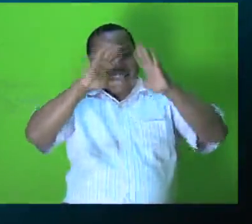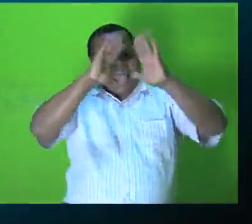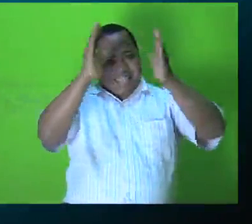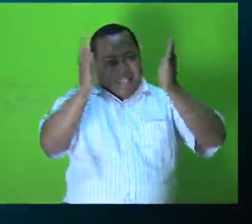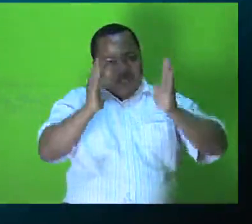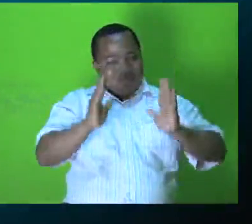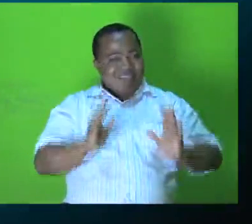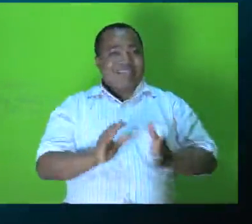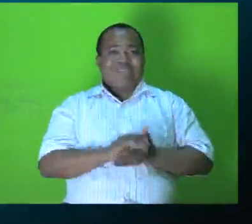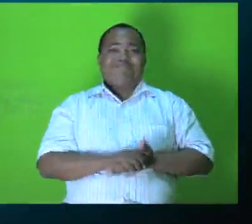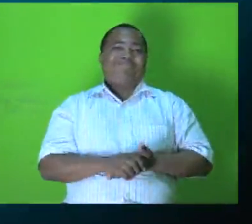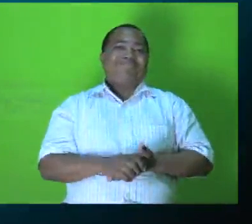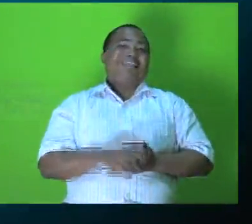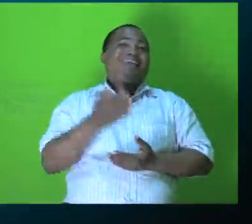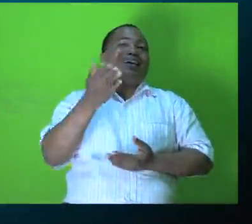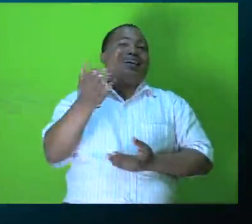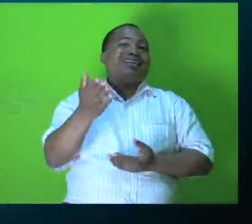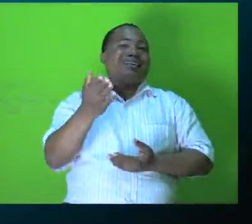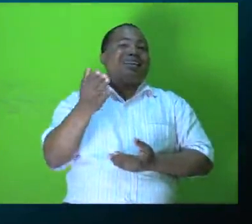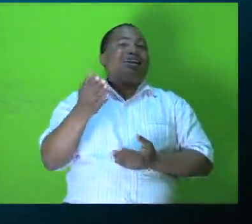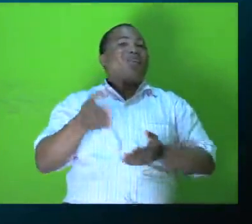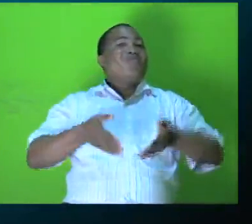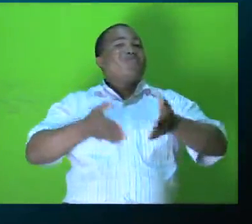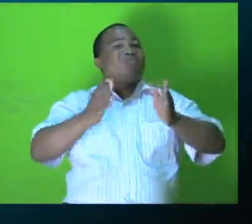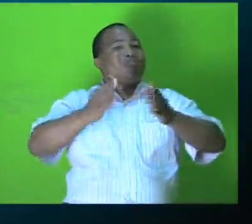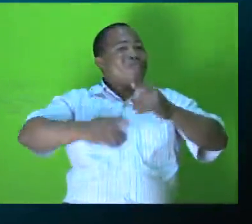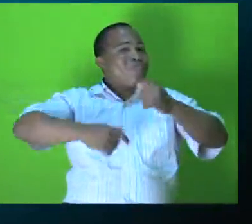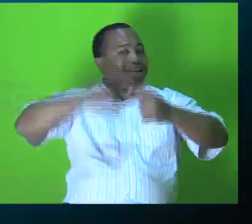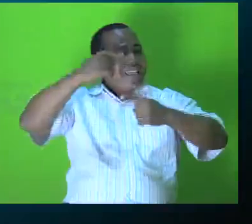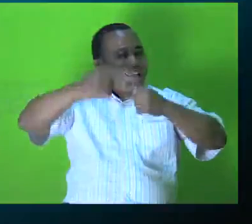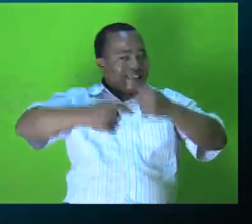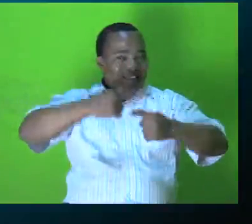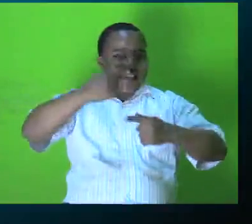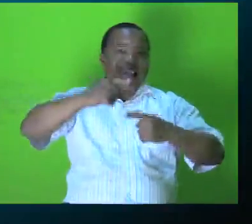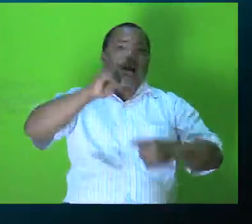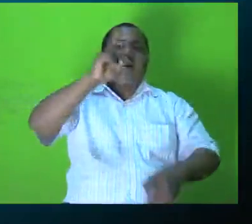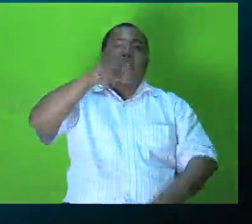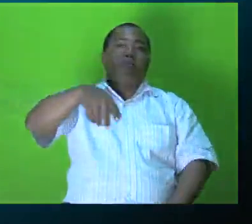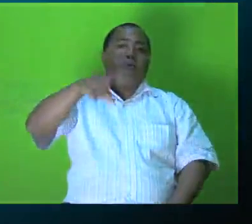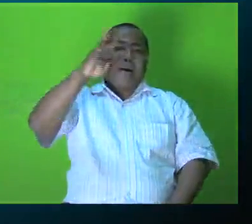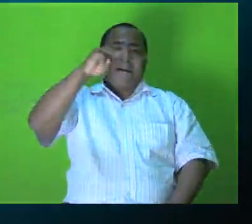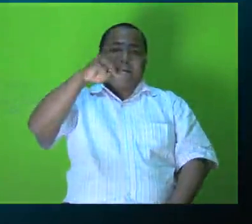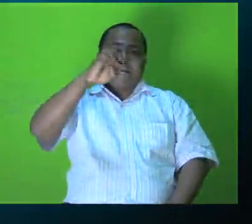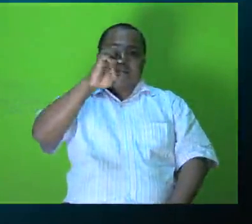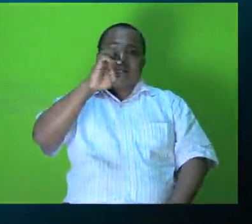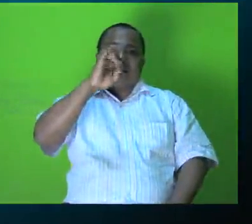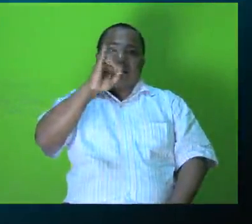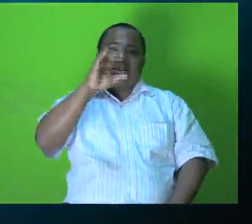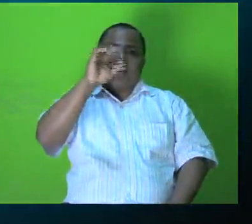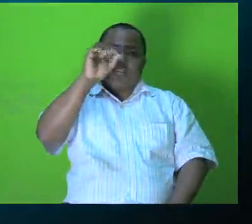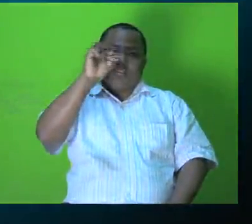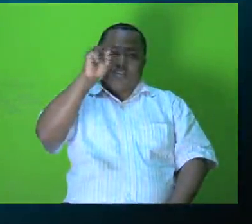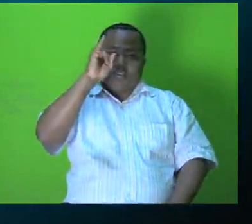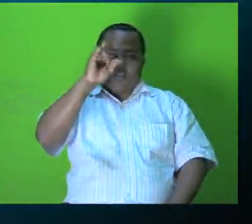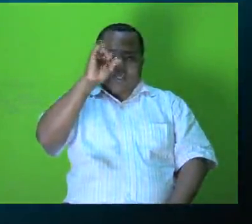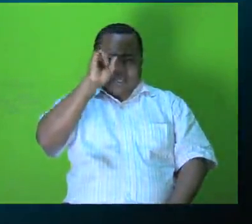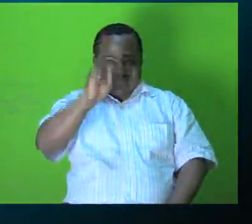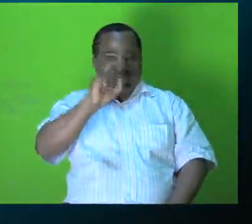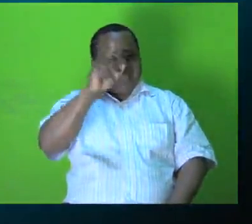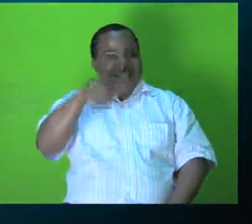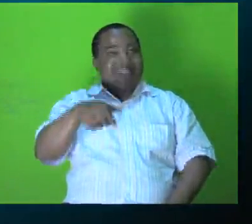they leave aside the process of meiosis at the type of cell